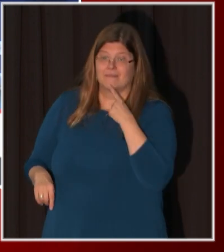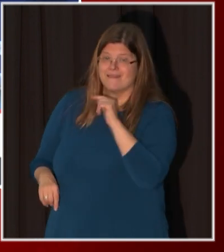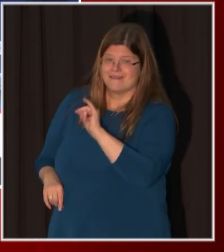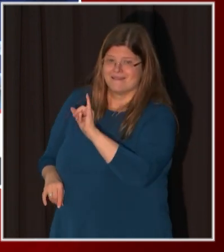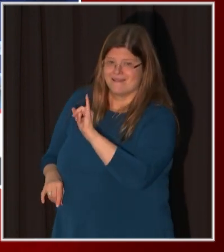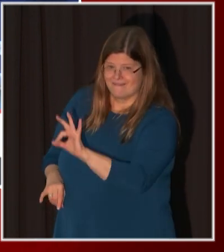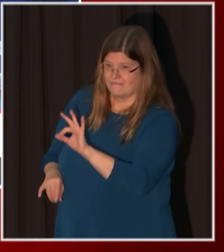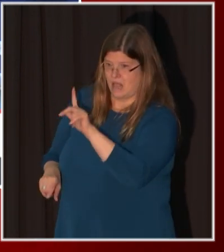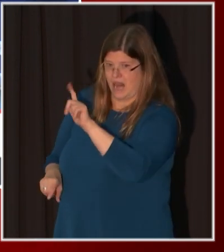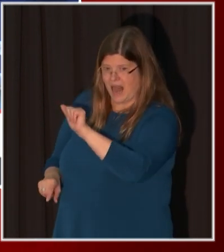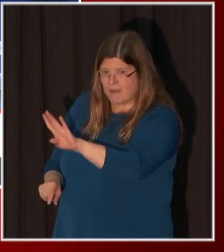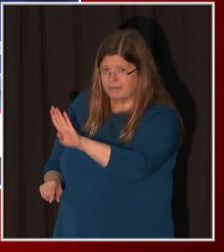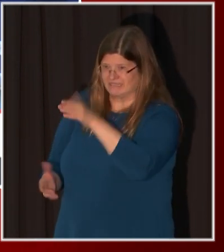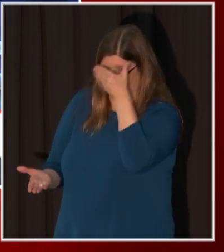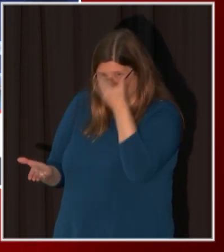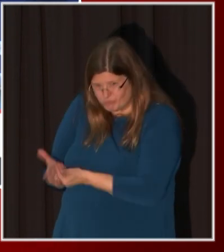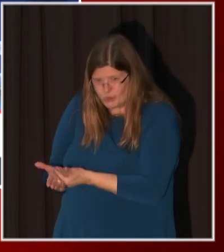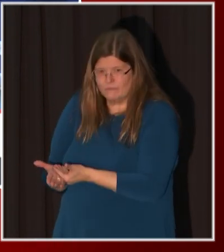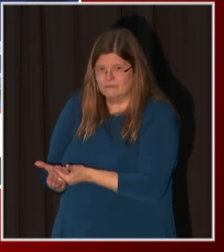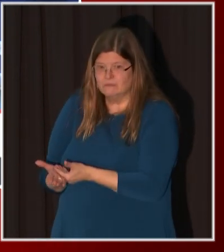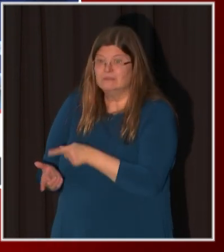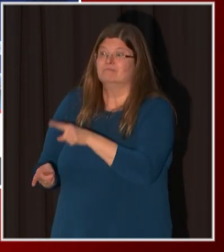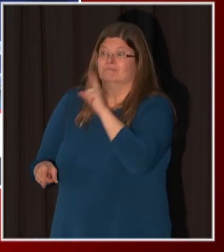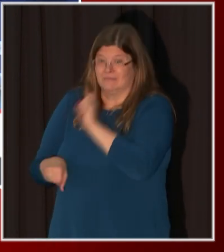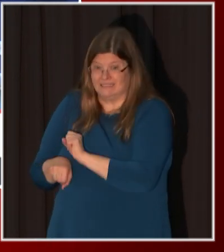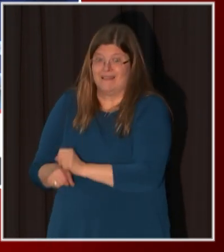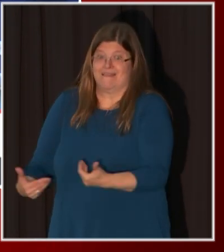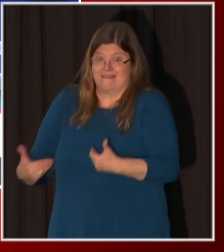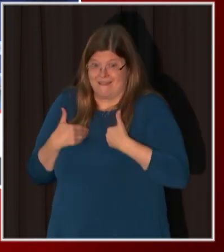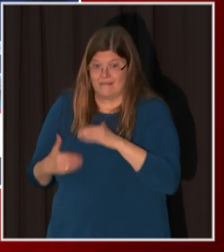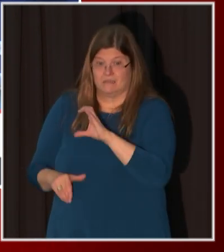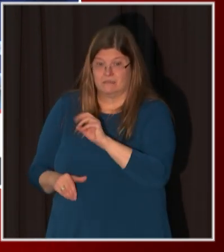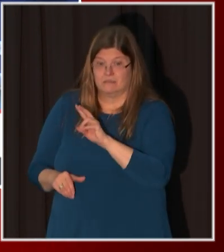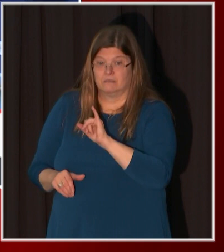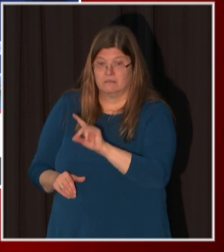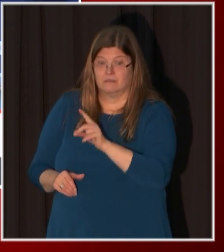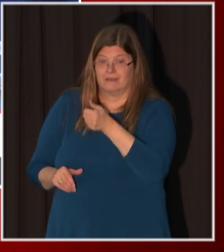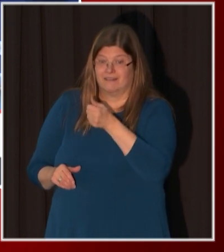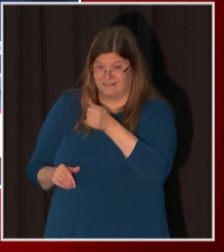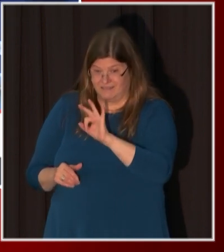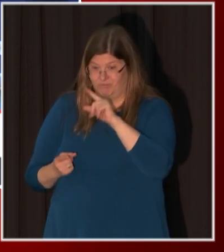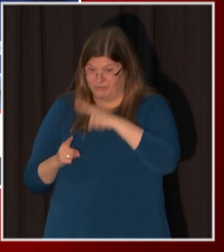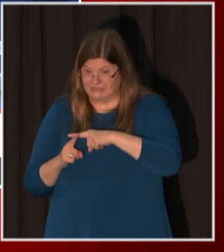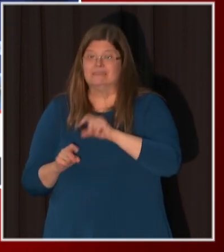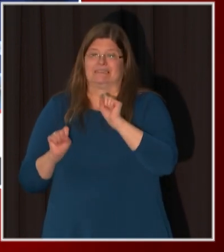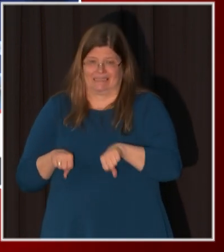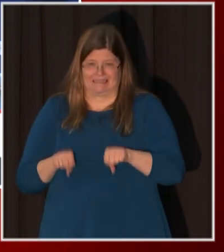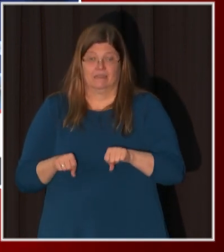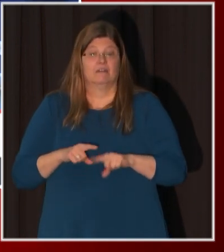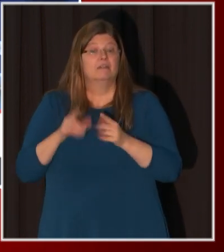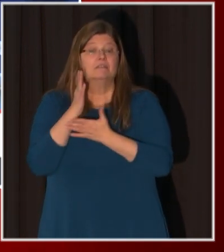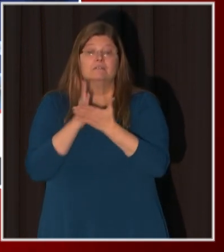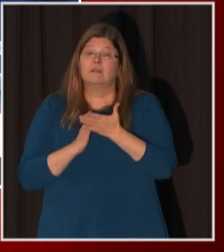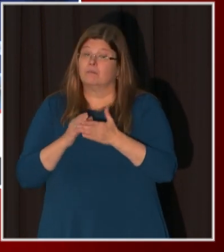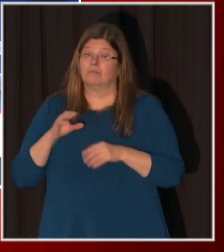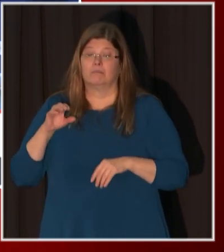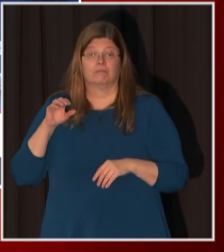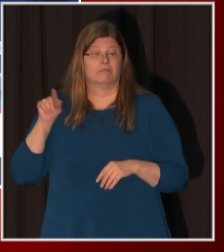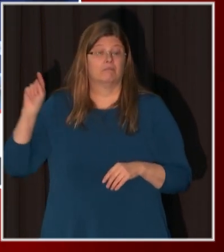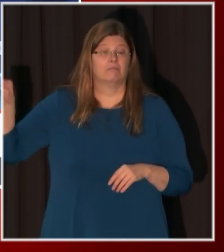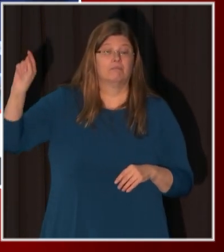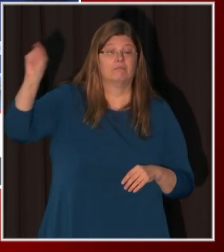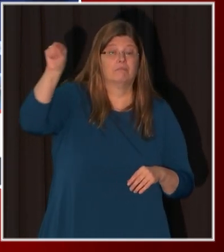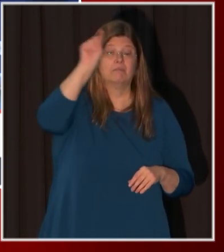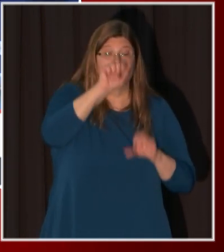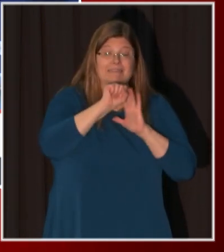confirmed. Some states do transition to a process where they use what's called a case definition. So if the